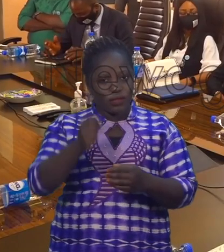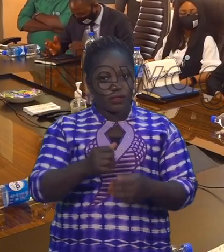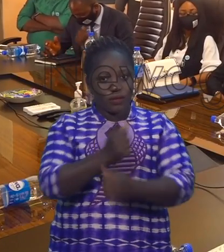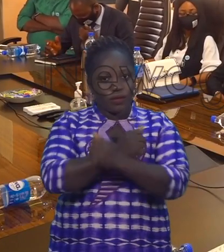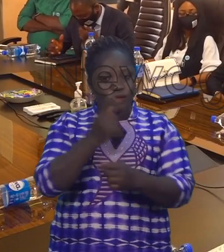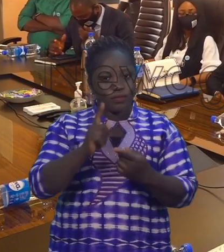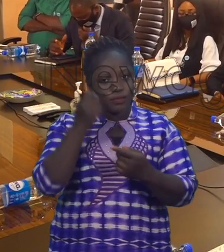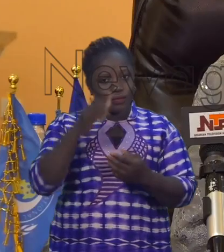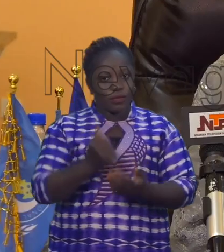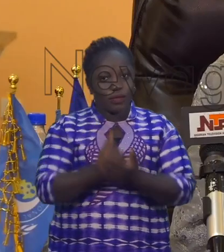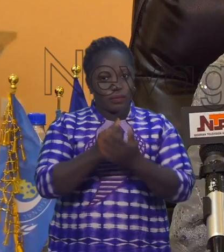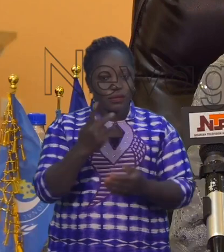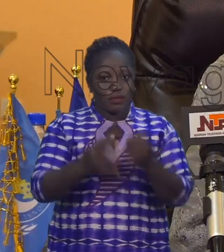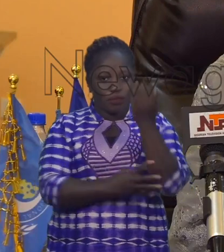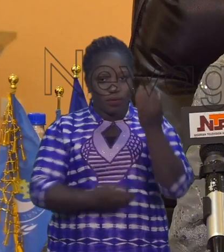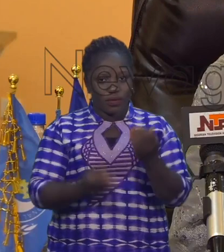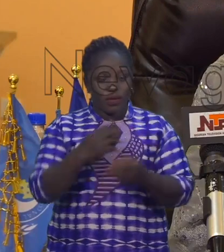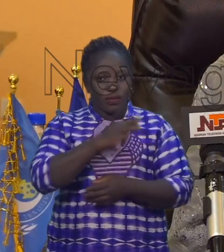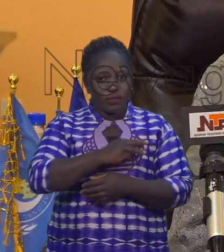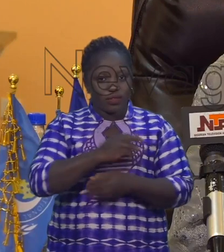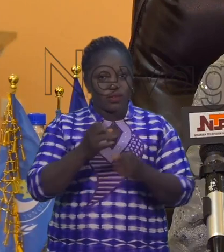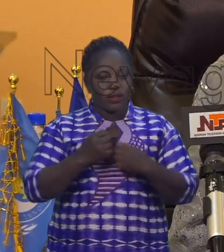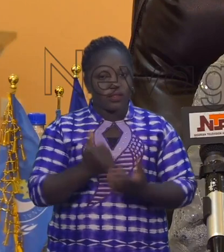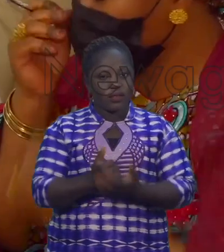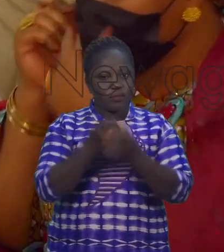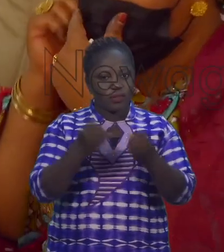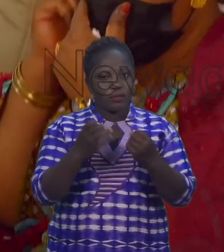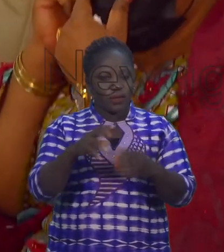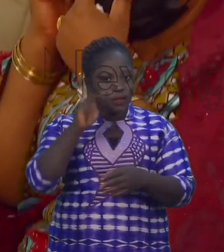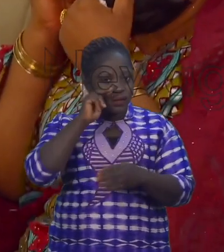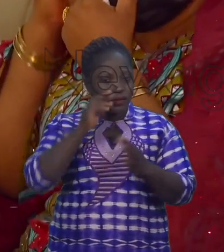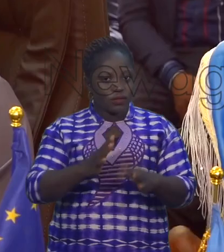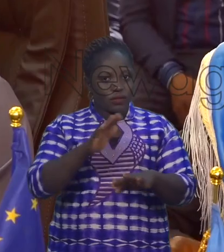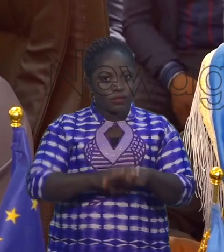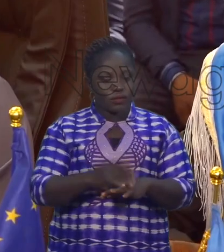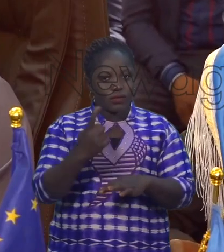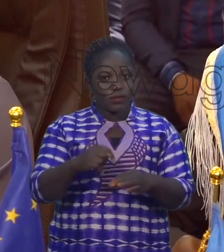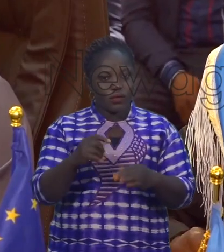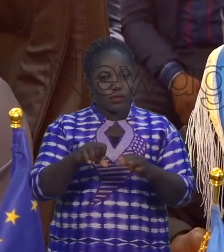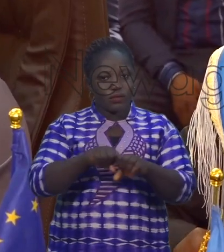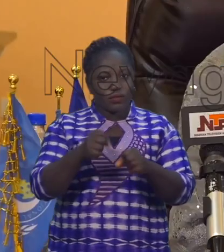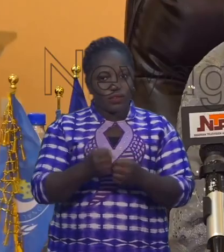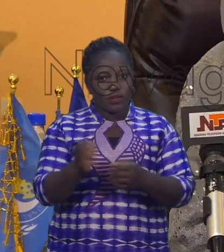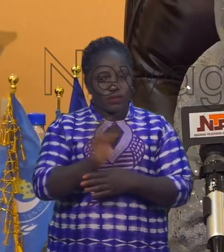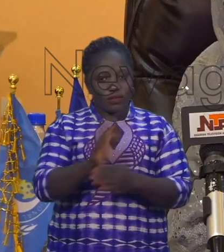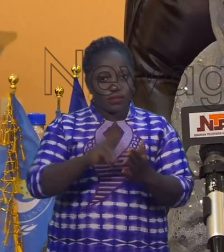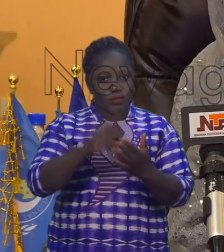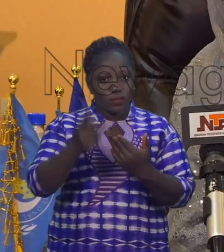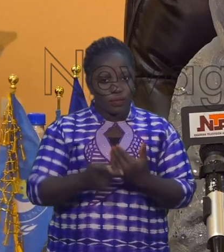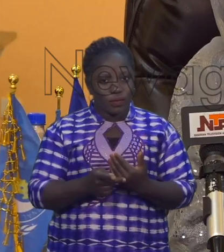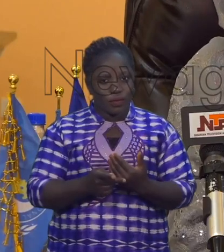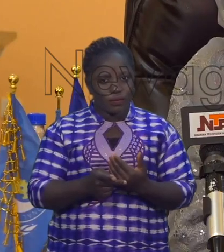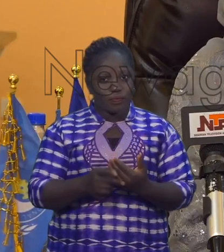poor and vulnerable people, the ministry has empowered many Nigerians under various social investment programs. These are